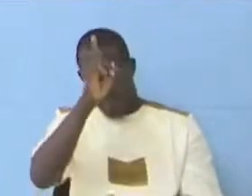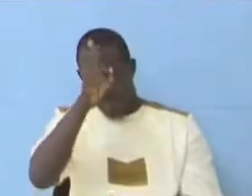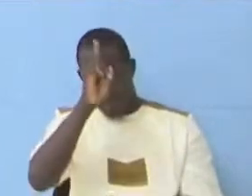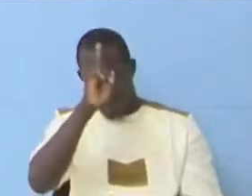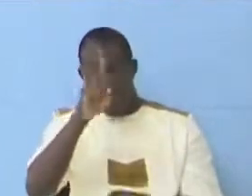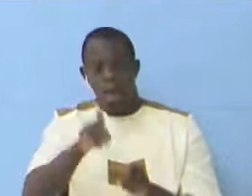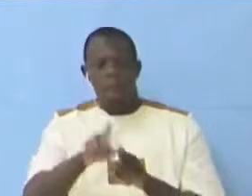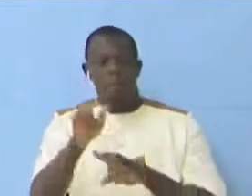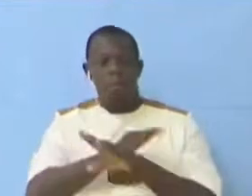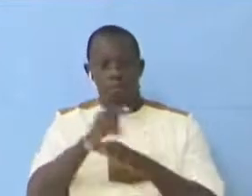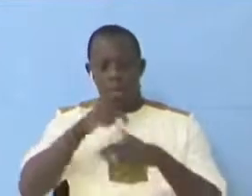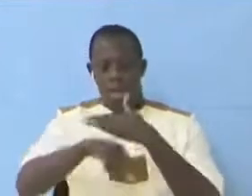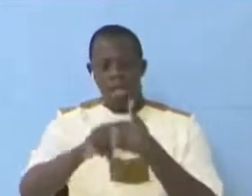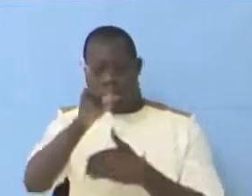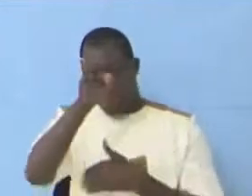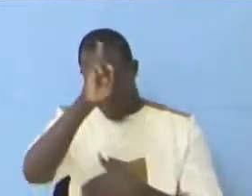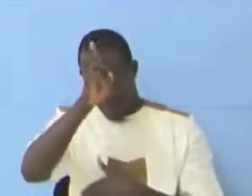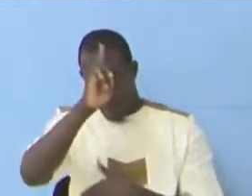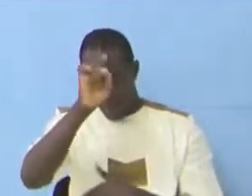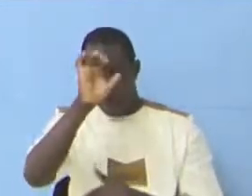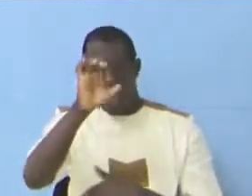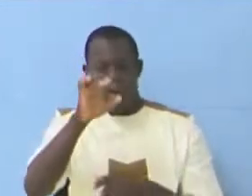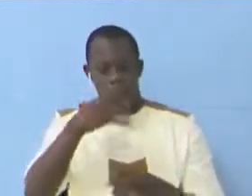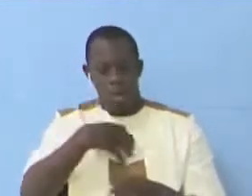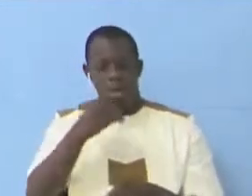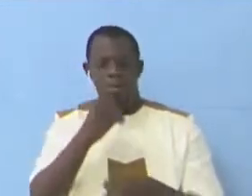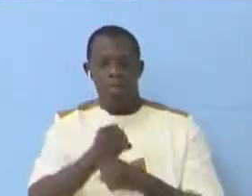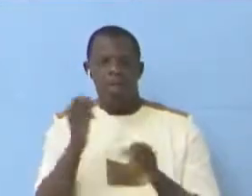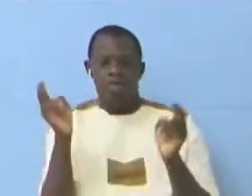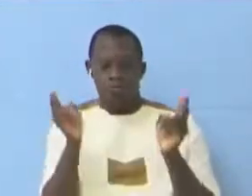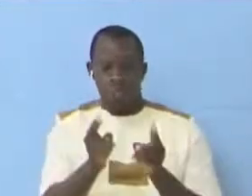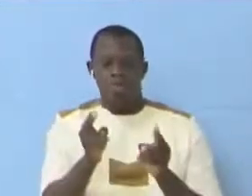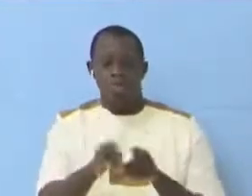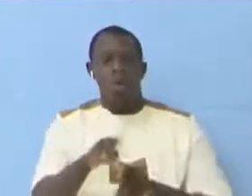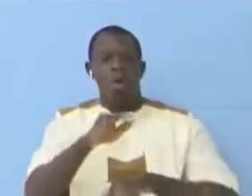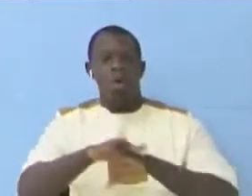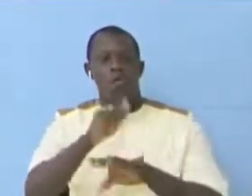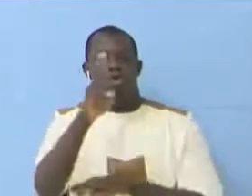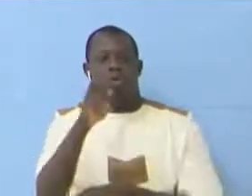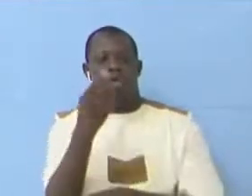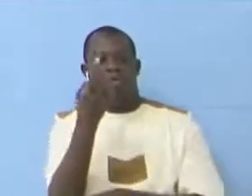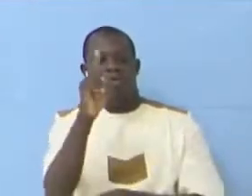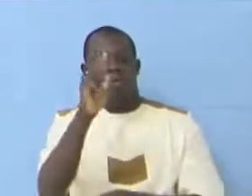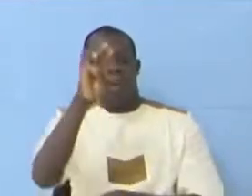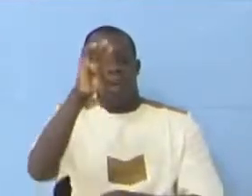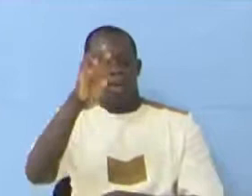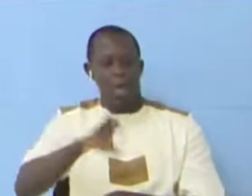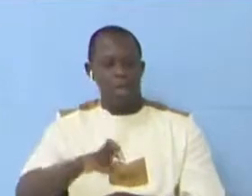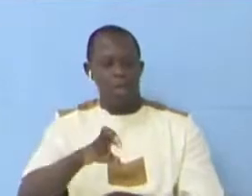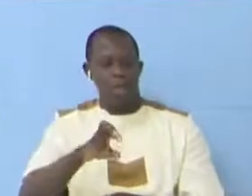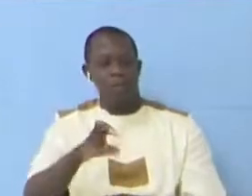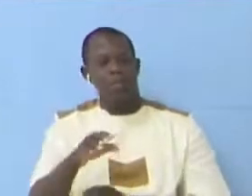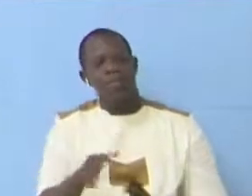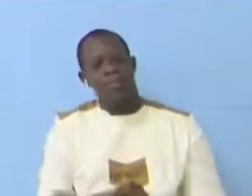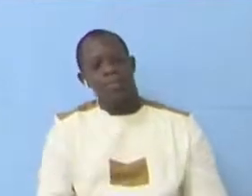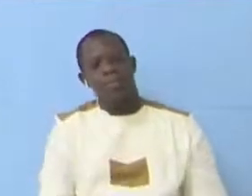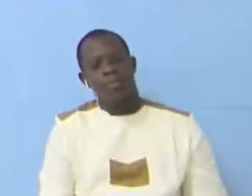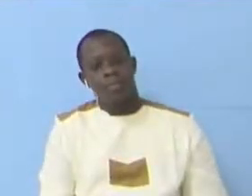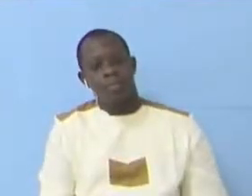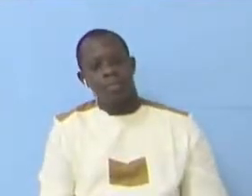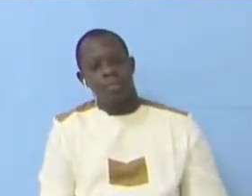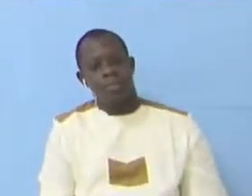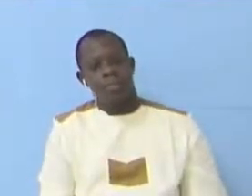sum it up, ci ma nekkee Germany pour ñu gàttal rek. on the 21st of March, ñaar fukki fan ak benn ci weeri